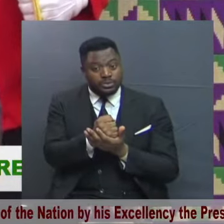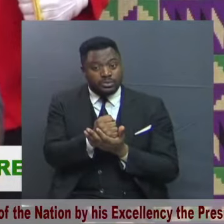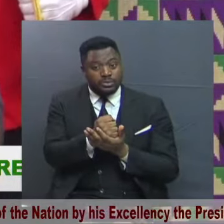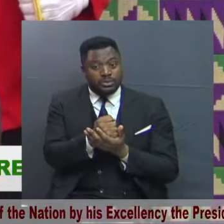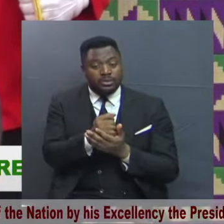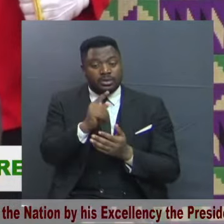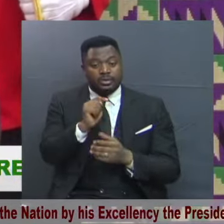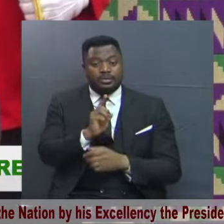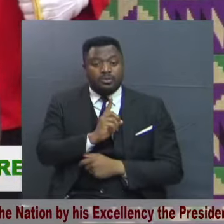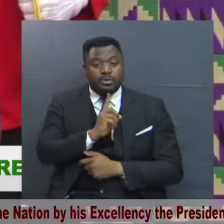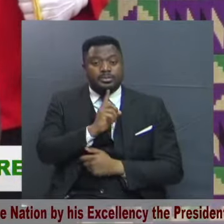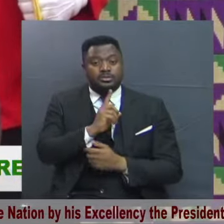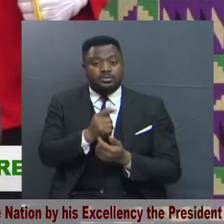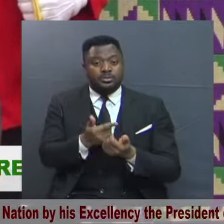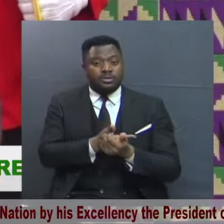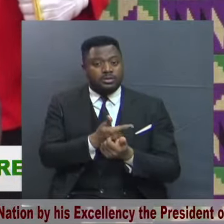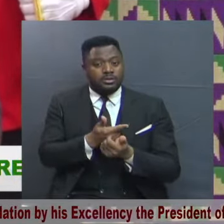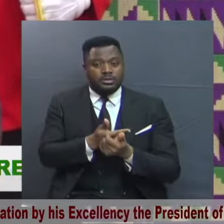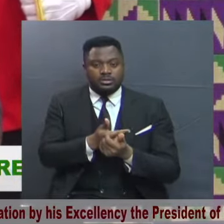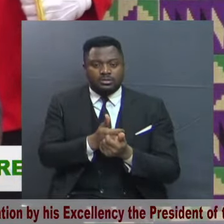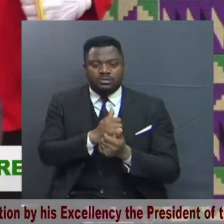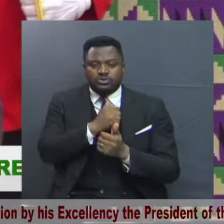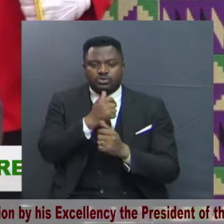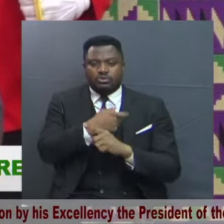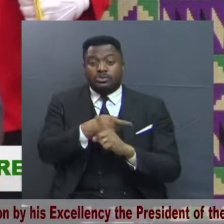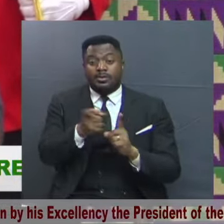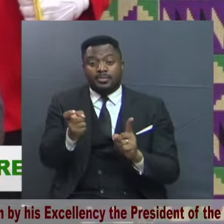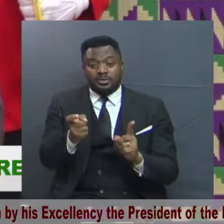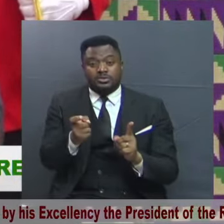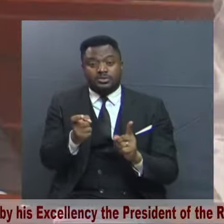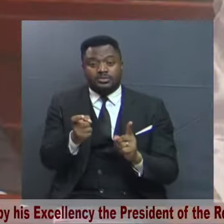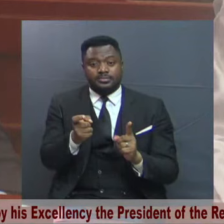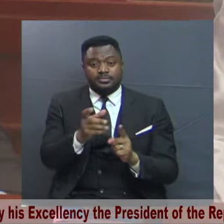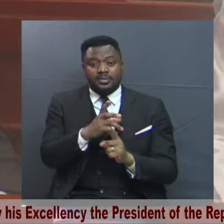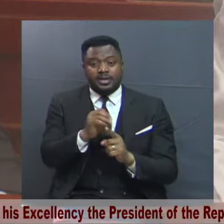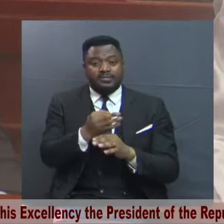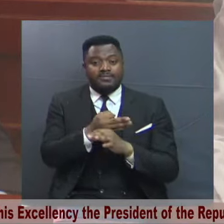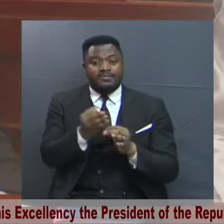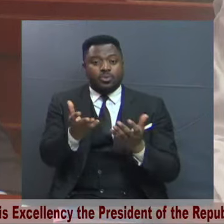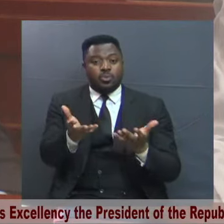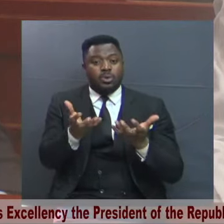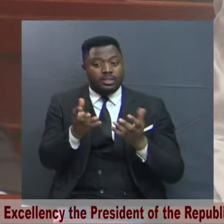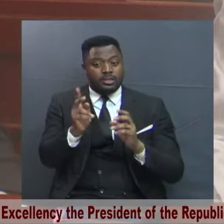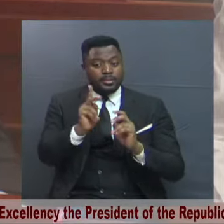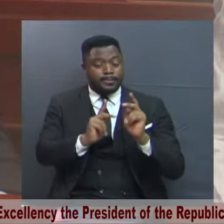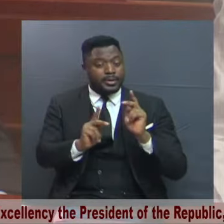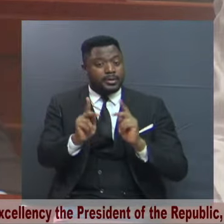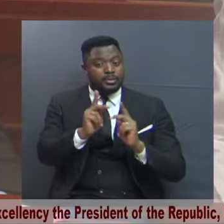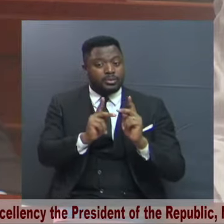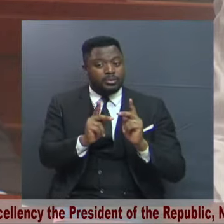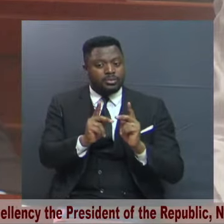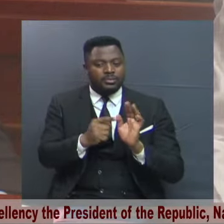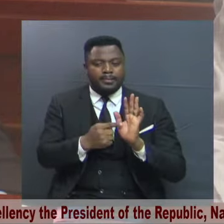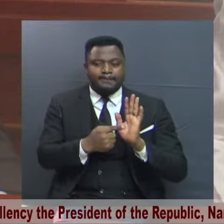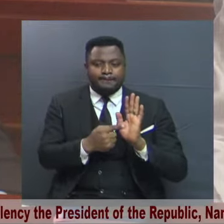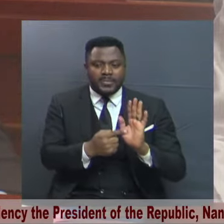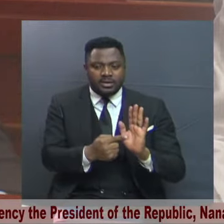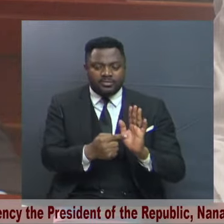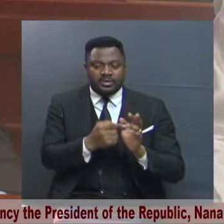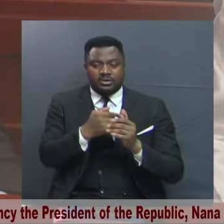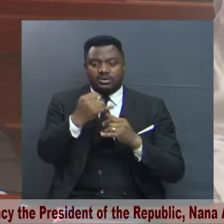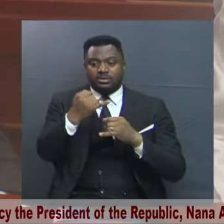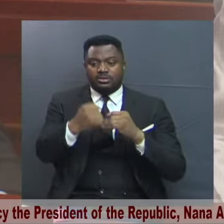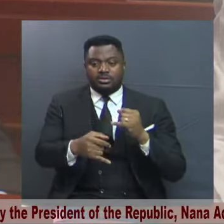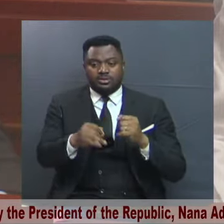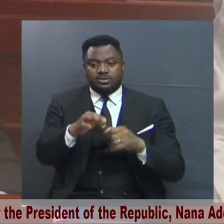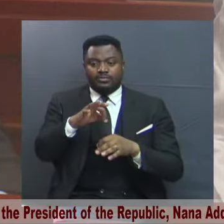reputation of Ghana is not damaged and the Free Will of the people is manifested at the end of